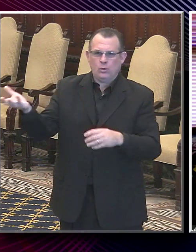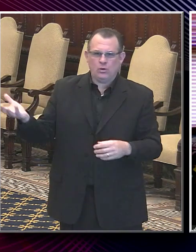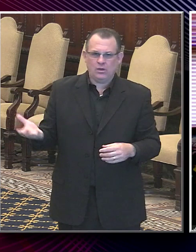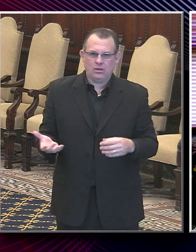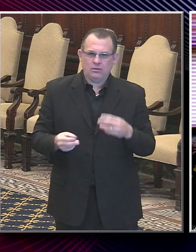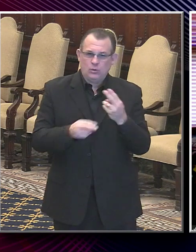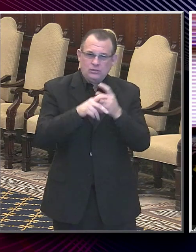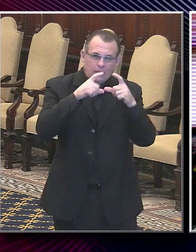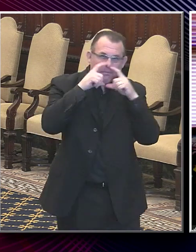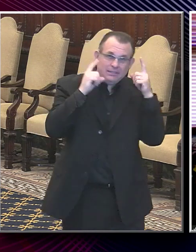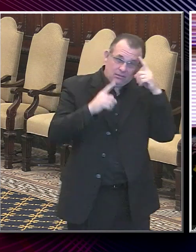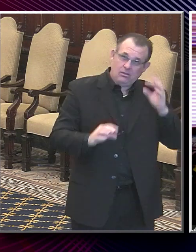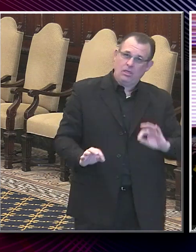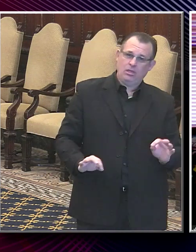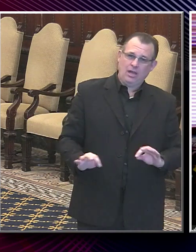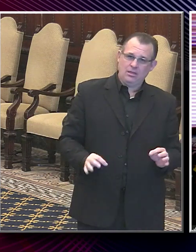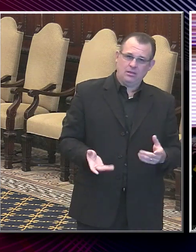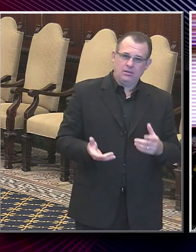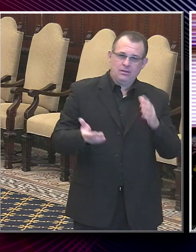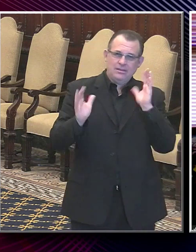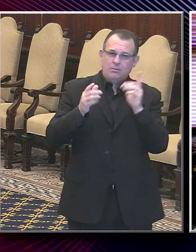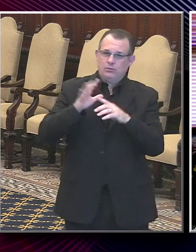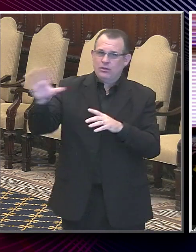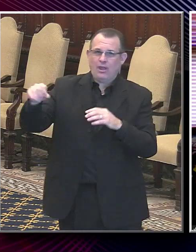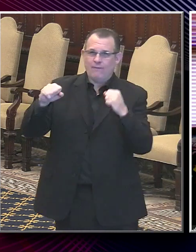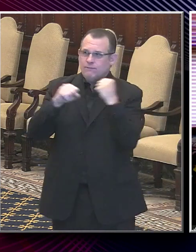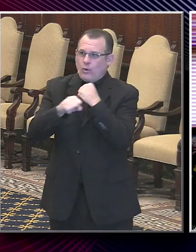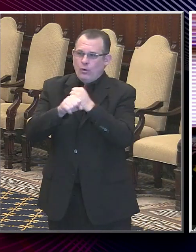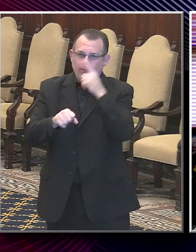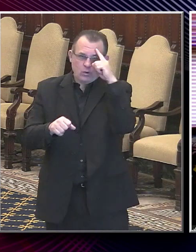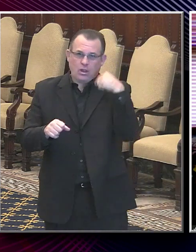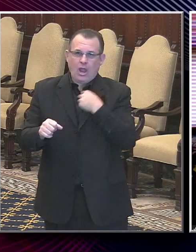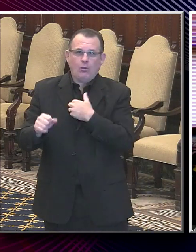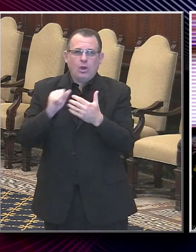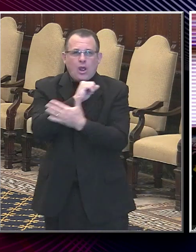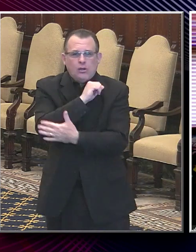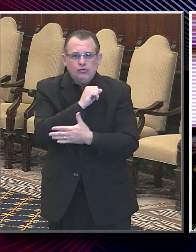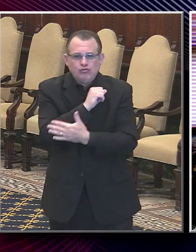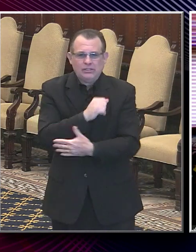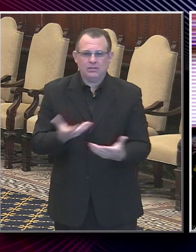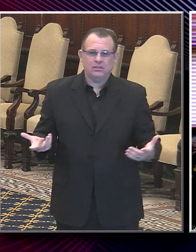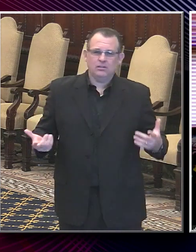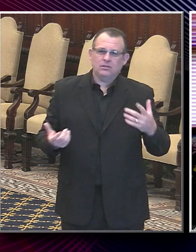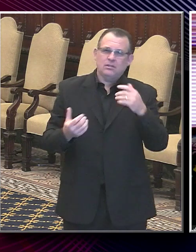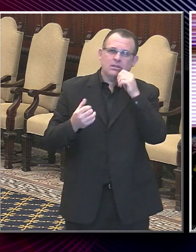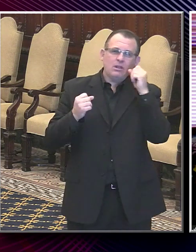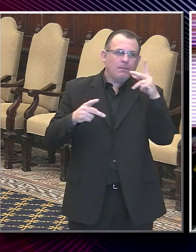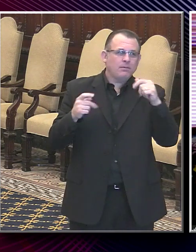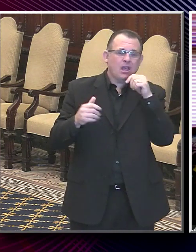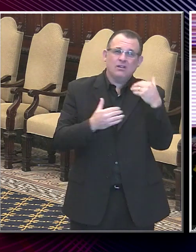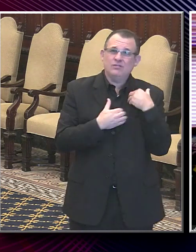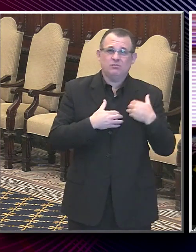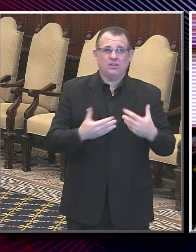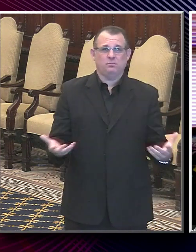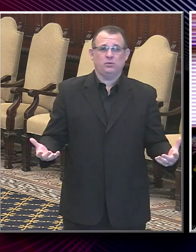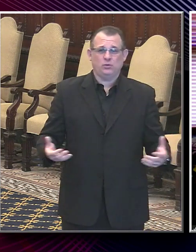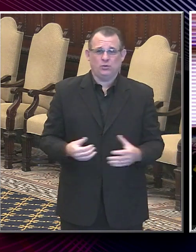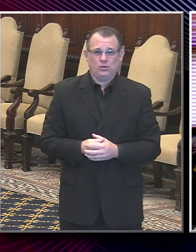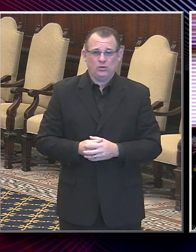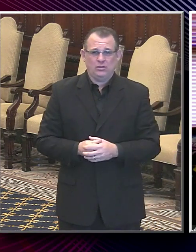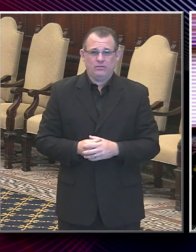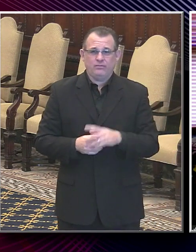And it saddens me that too many people are not responsible enough to make a simple